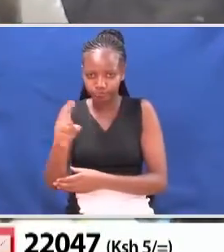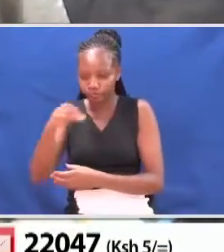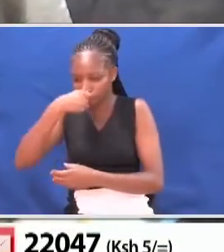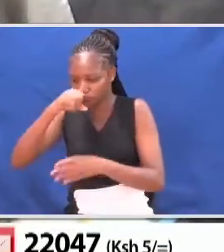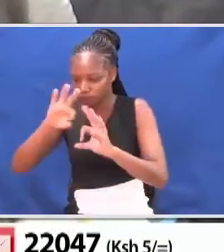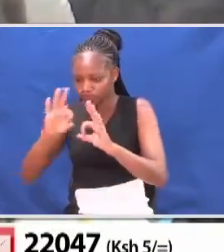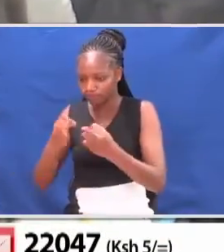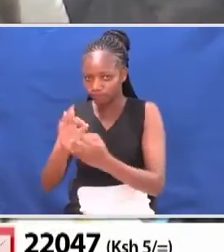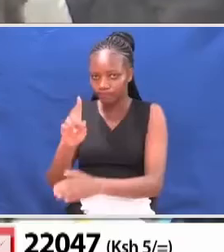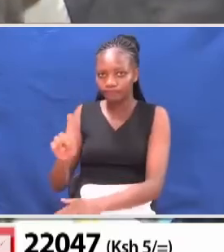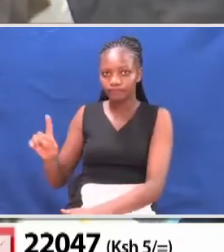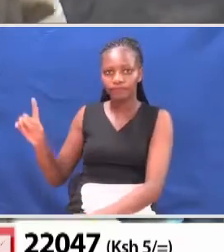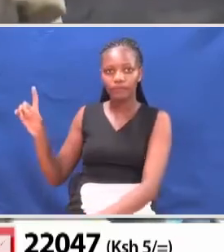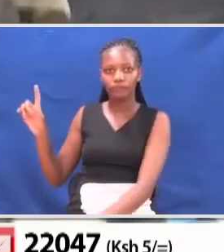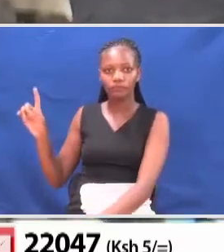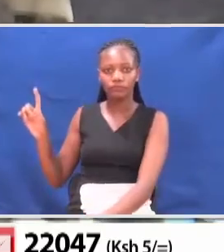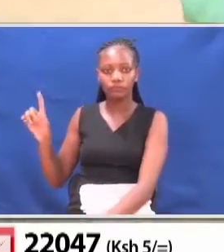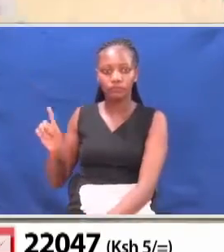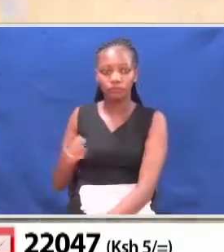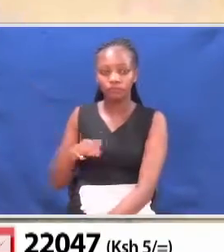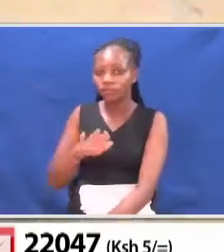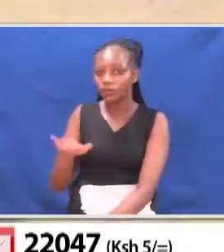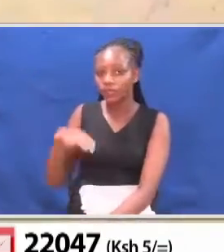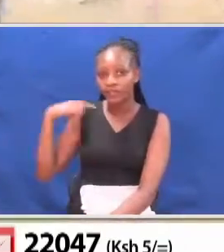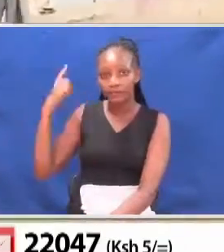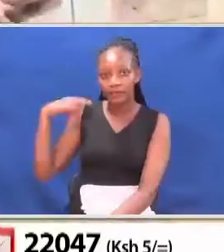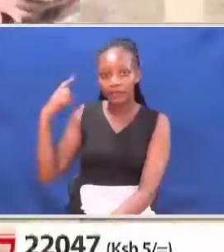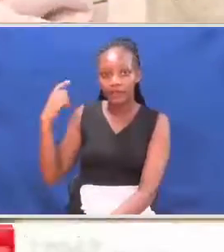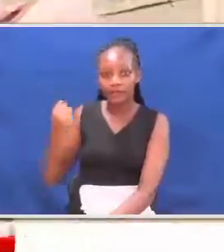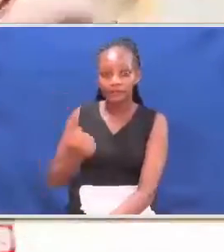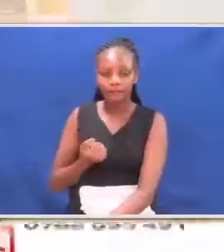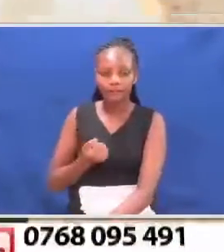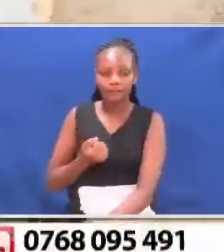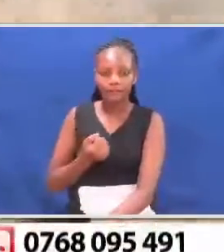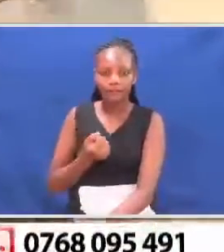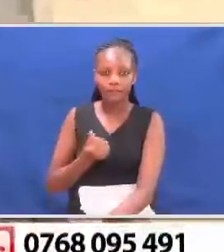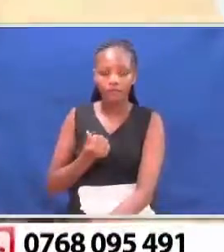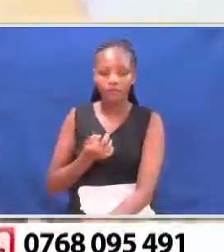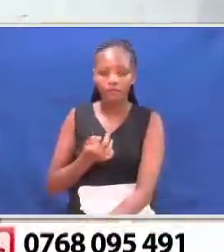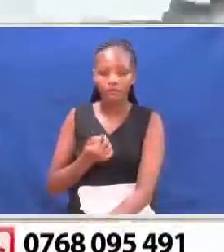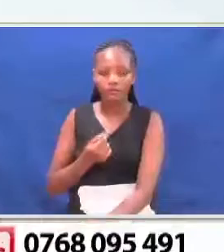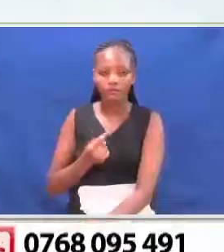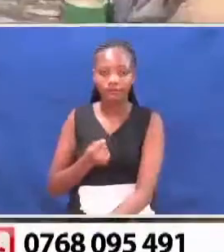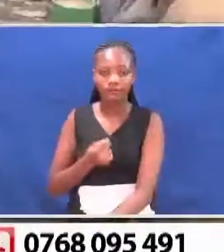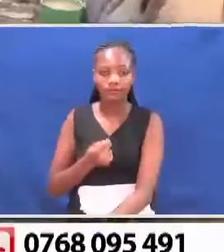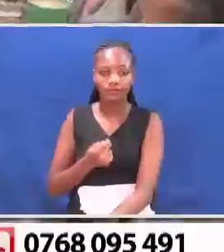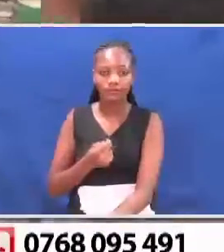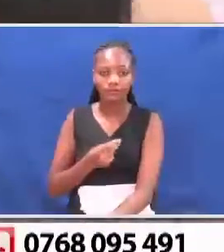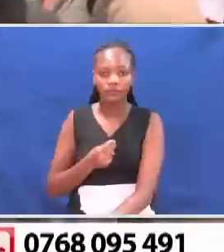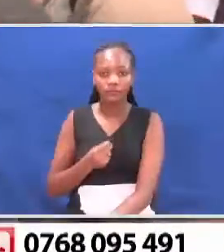a nearby free space at the heart of the Mathare slums that is incessantly frequented by street families.